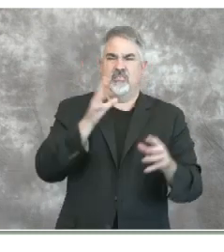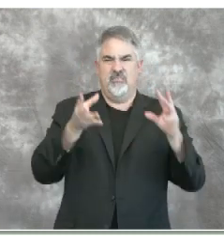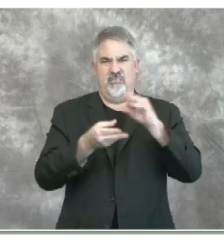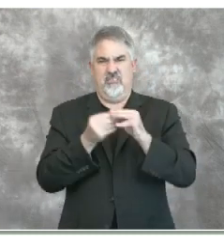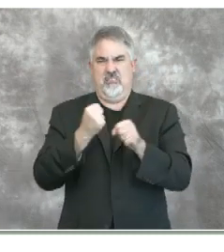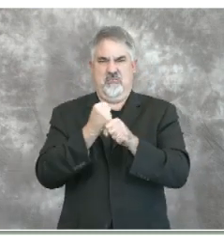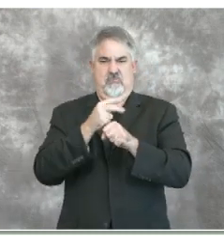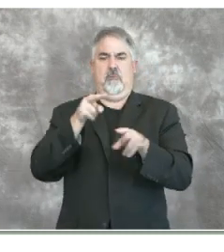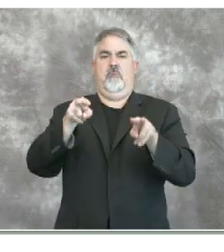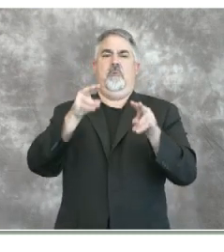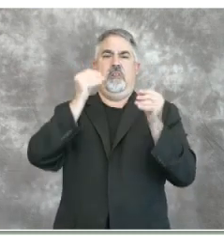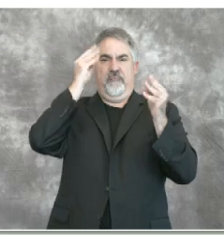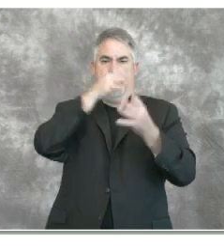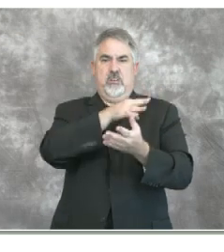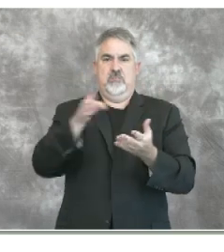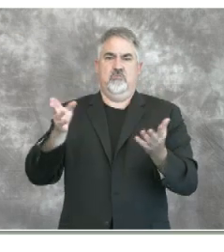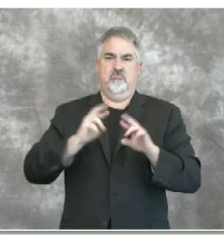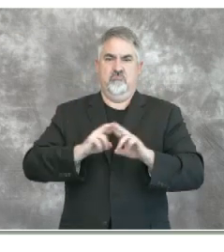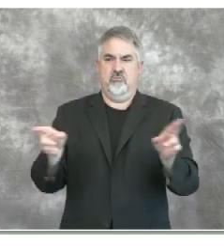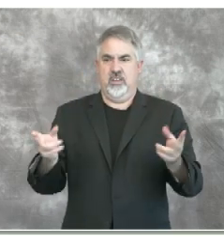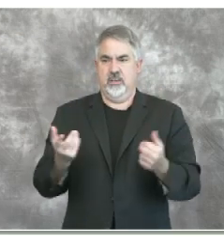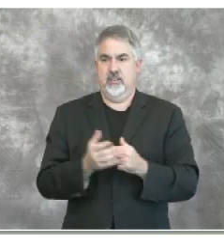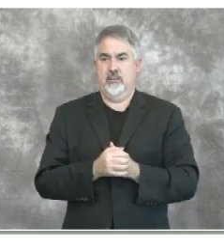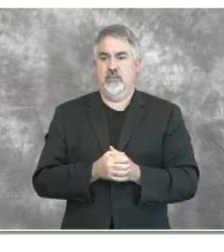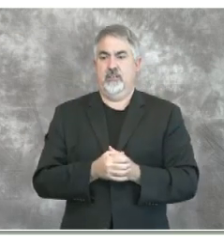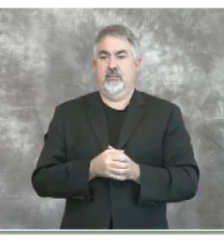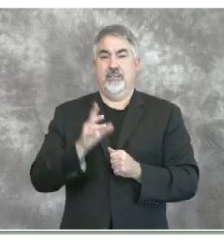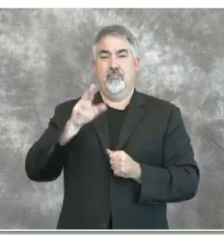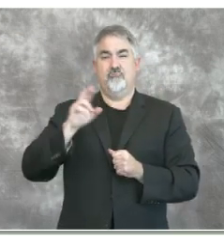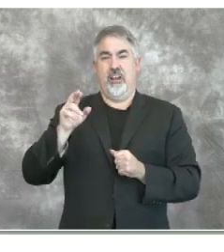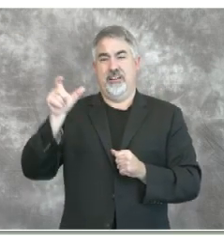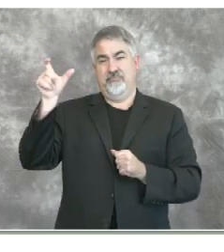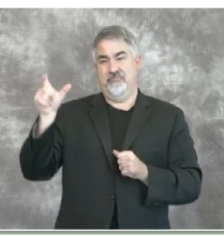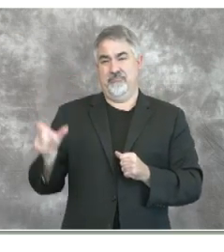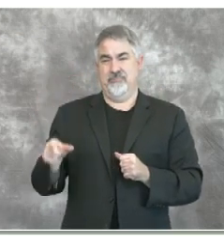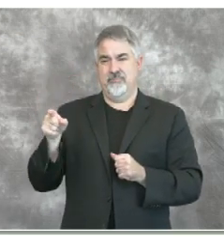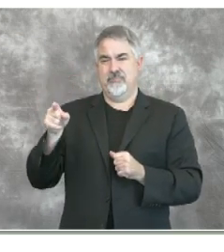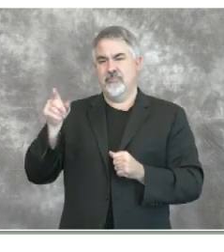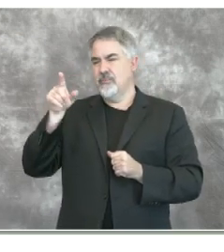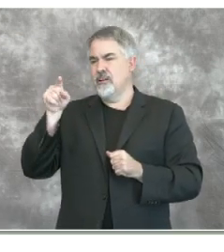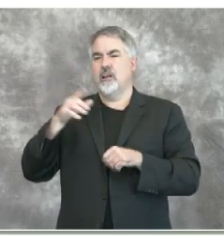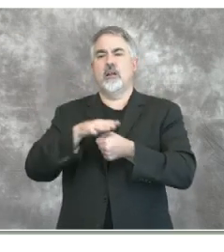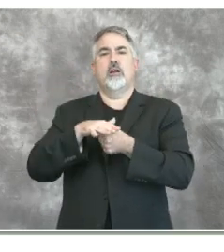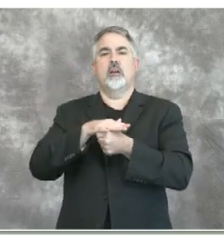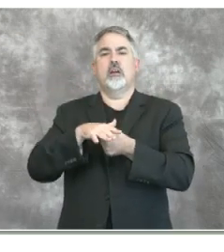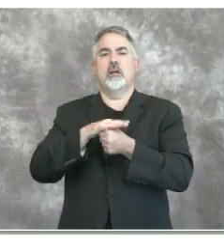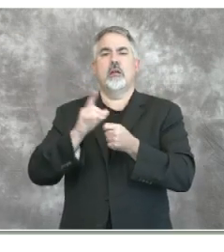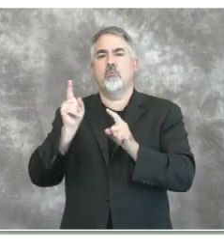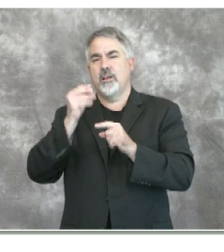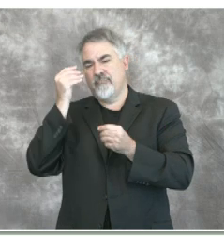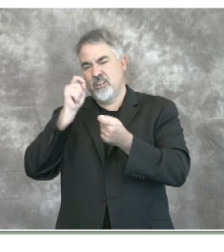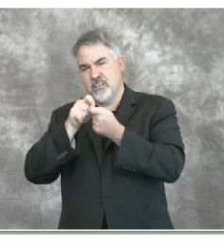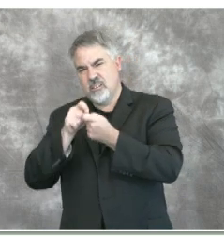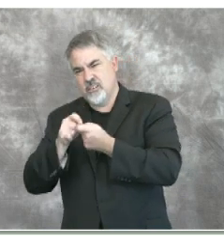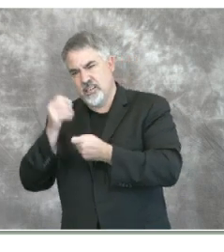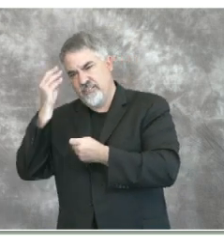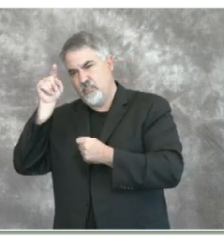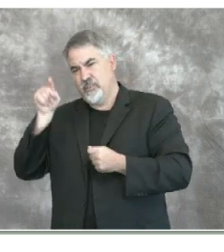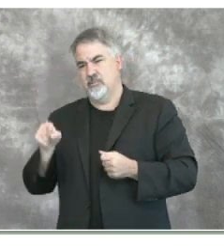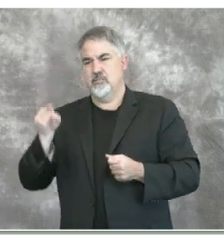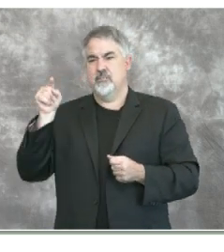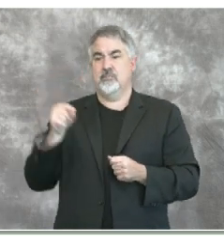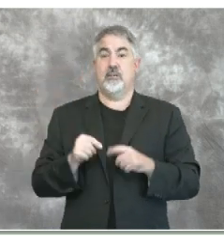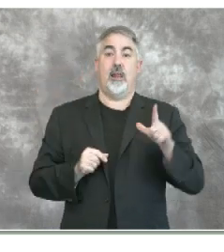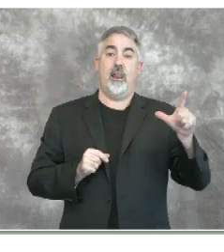right hand, we'll get to in a second, is some geographic breakdowns of those. And then on the left hand, you see two charts that represent total cases and